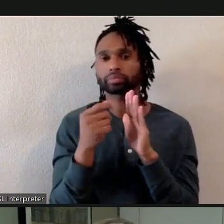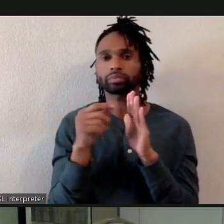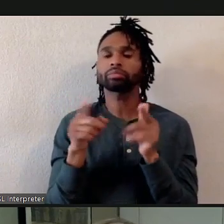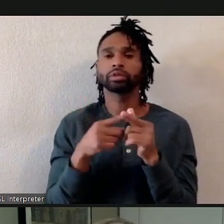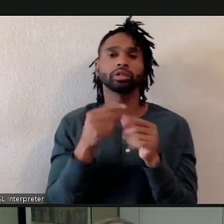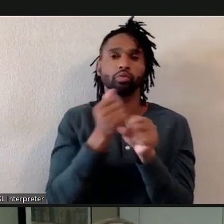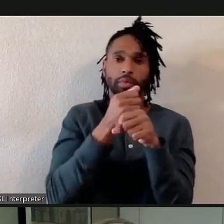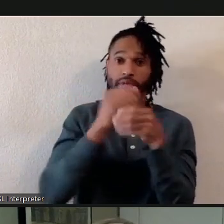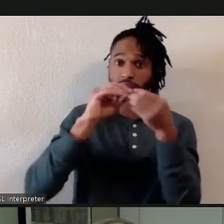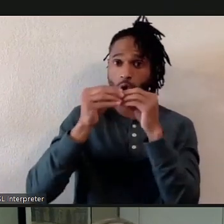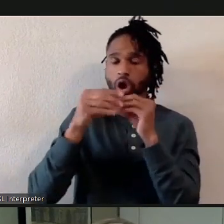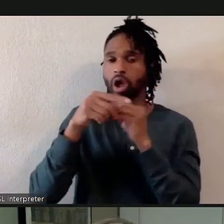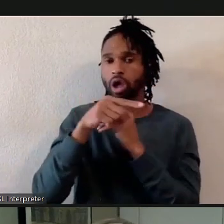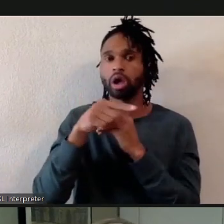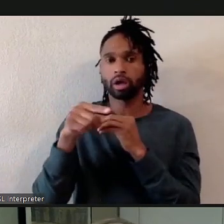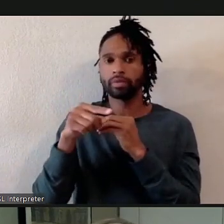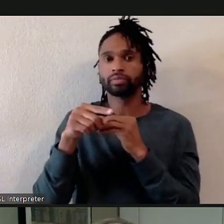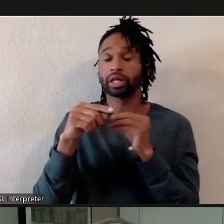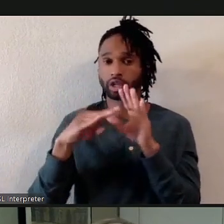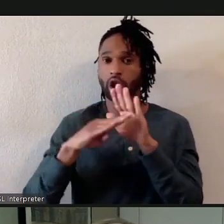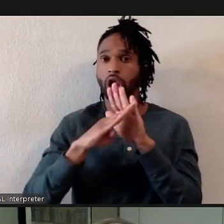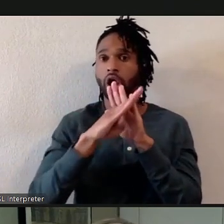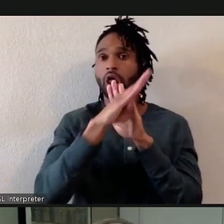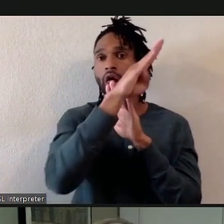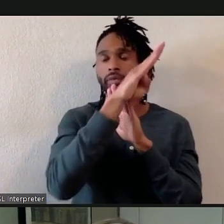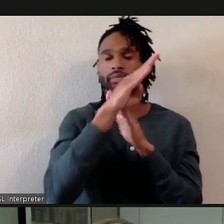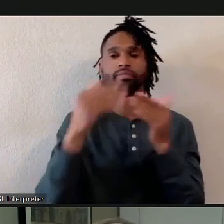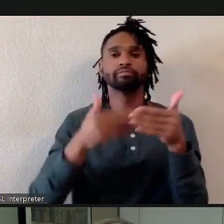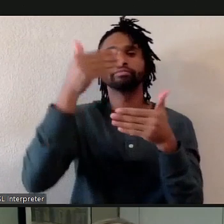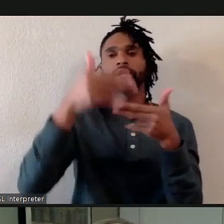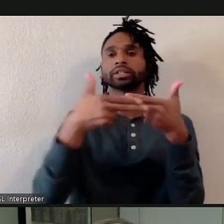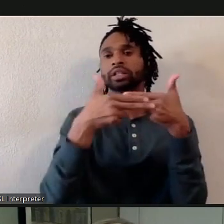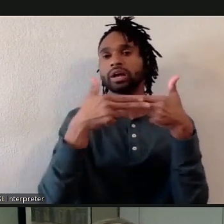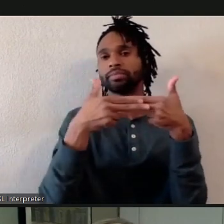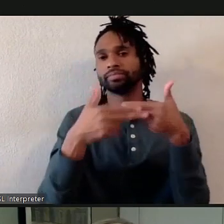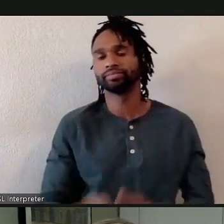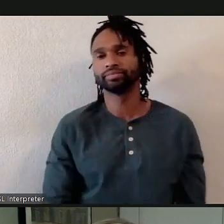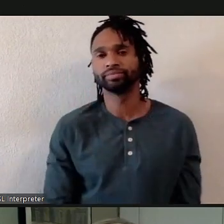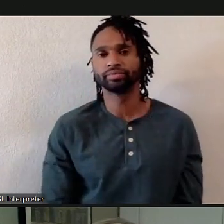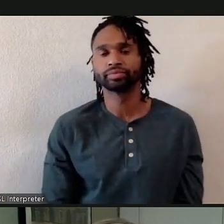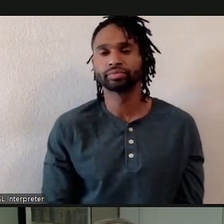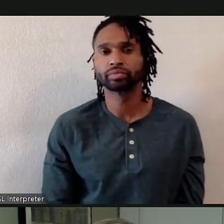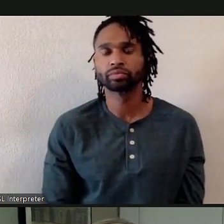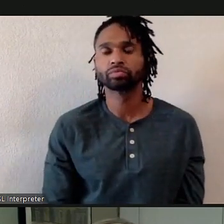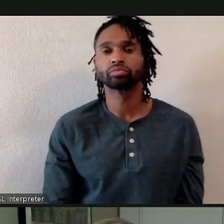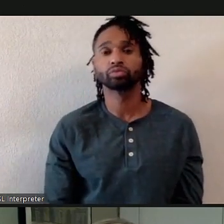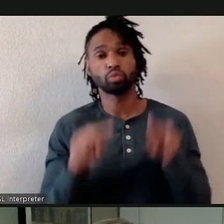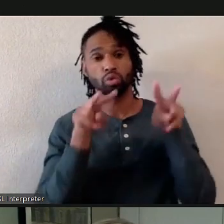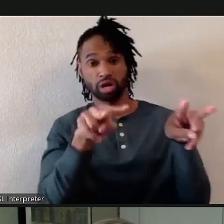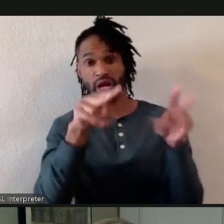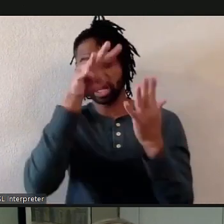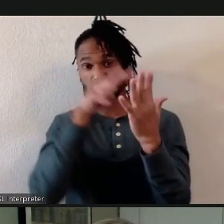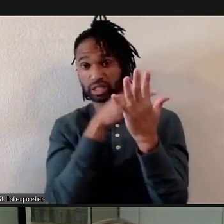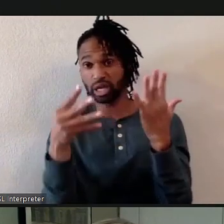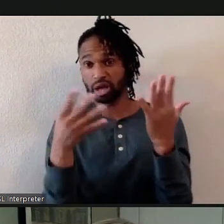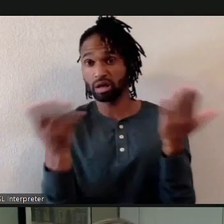number has risen. Go on to the next slide. What we're looking at here